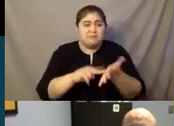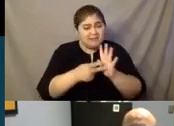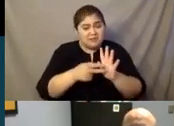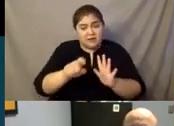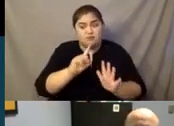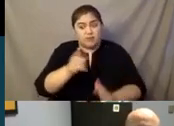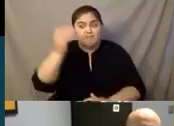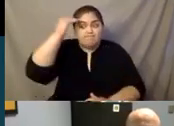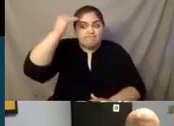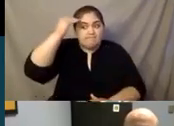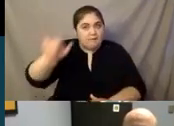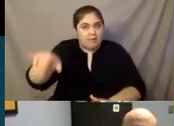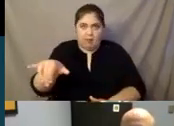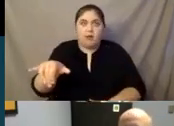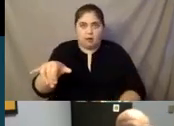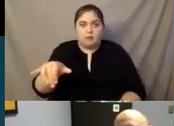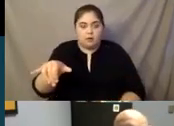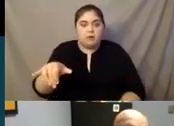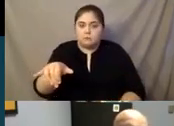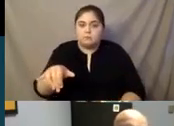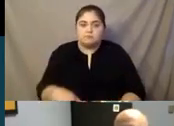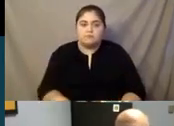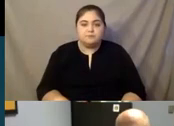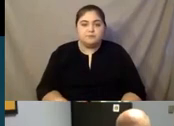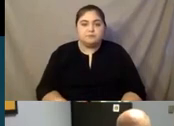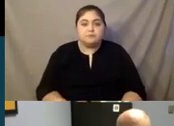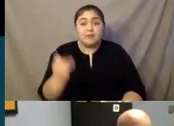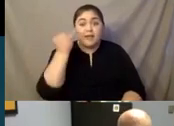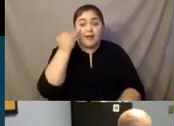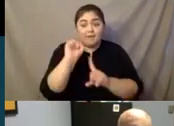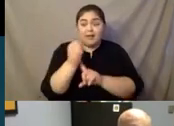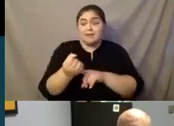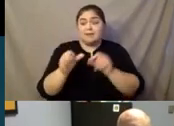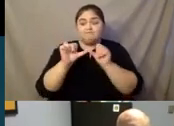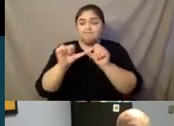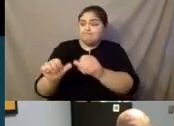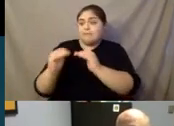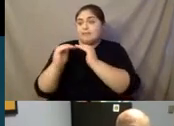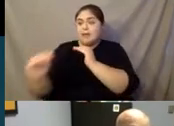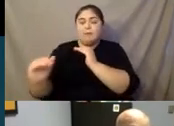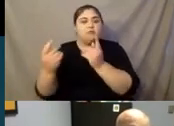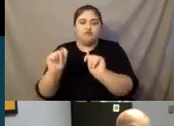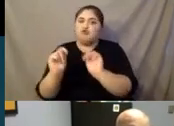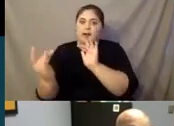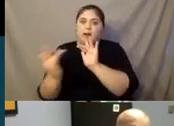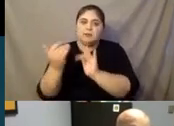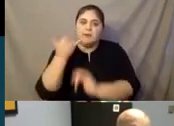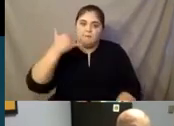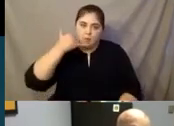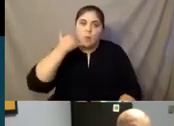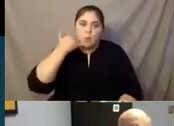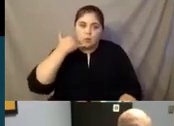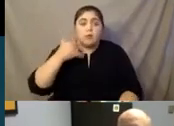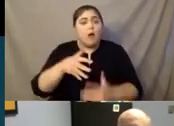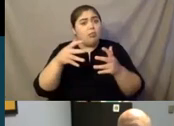mindful of that. And we really came up, if cases were stable, we were really just trying to contact them by phone. And a lot of